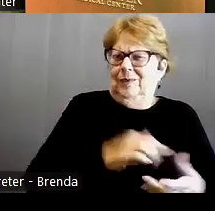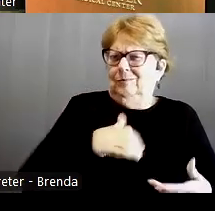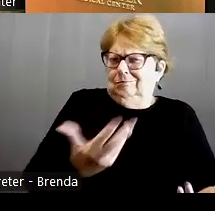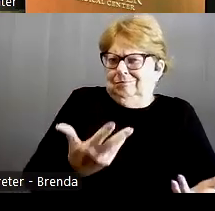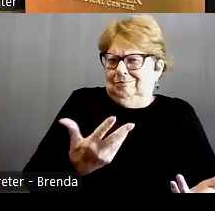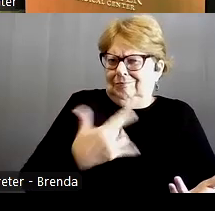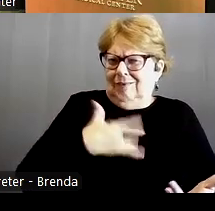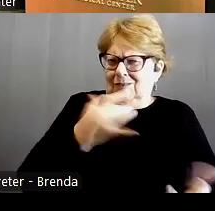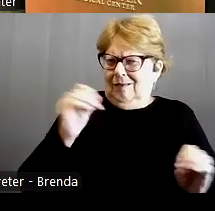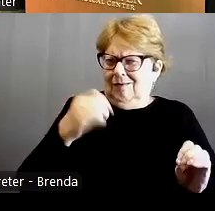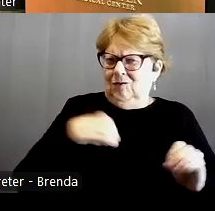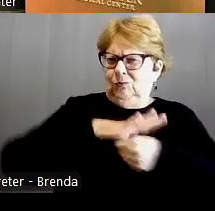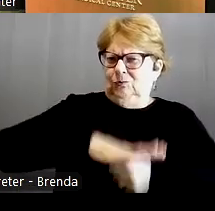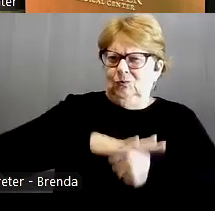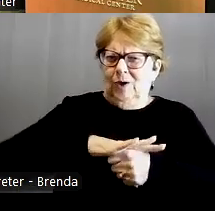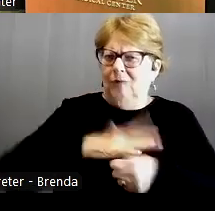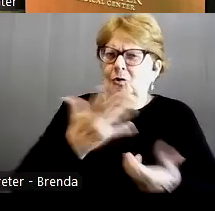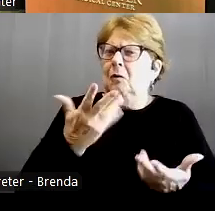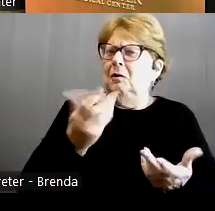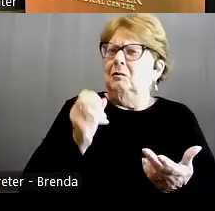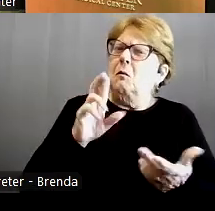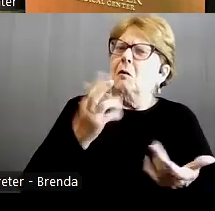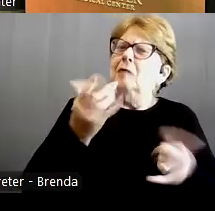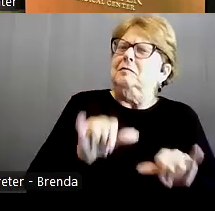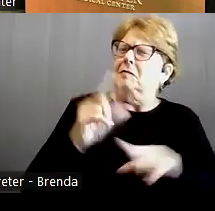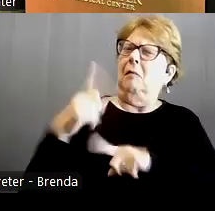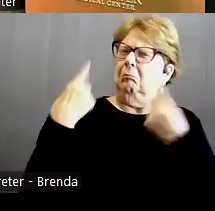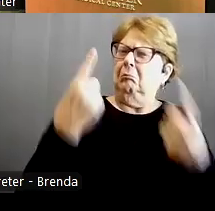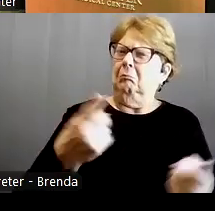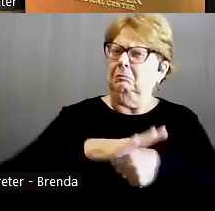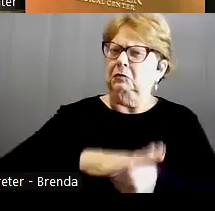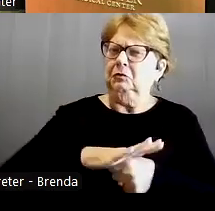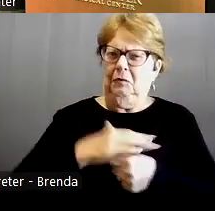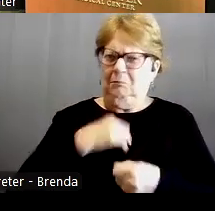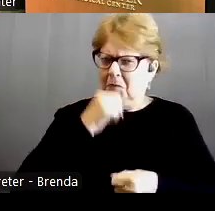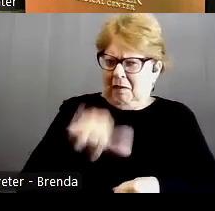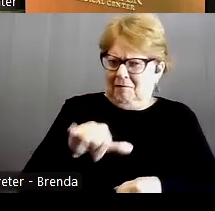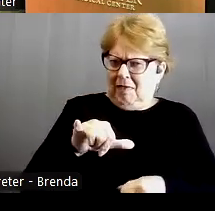any stress, or at least not any more stress than they've ever been under, and they didn't have these years ago.